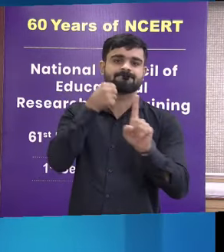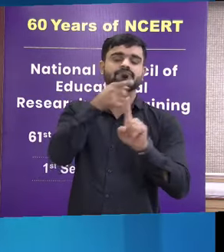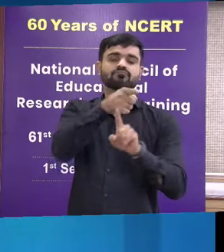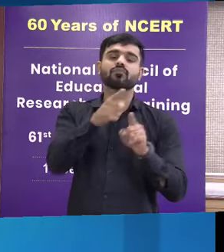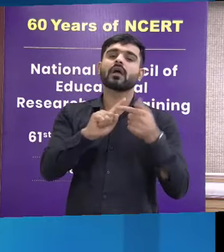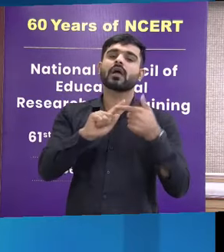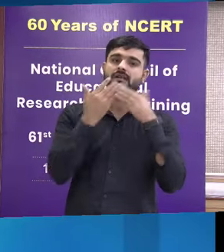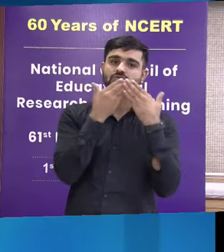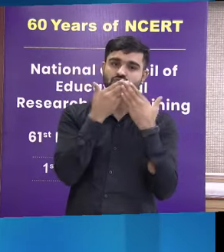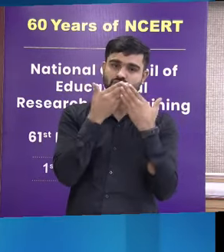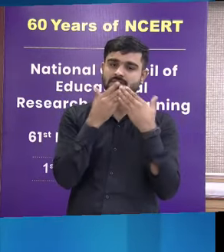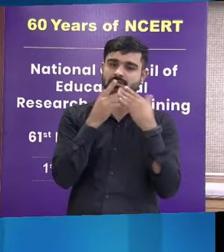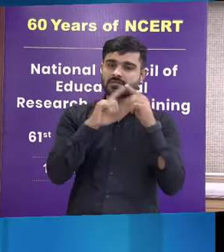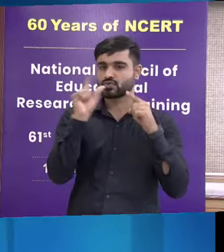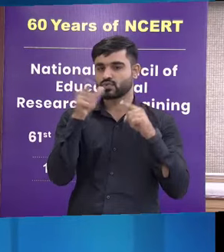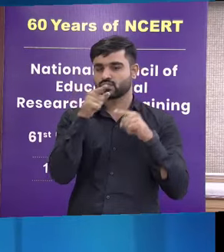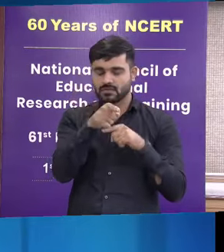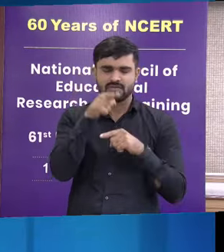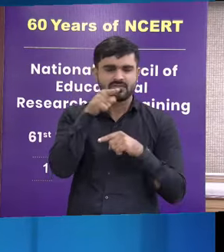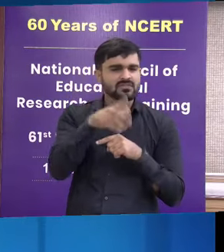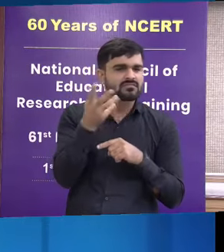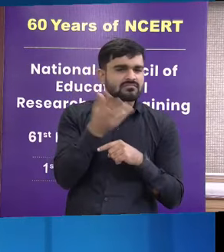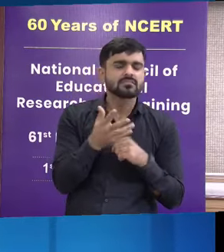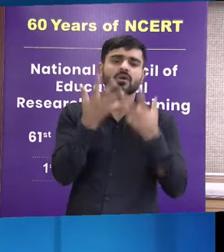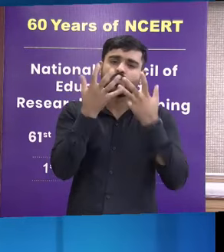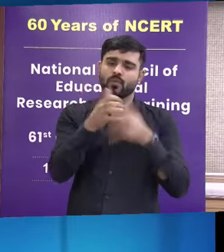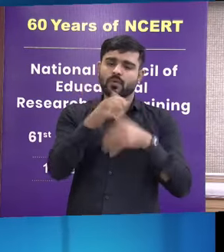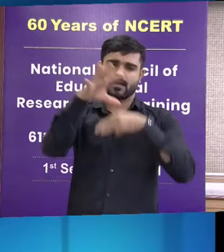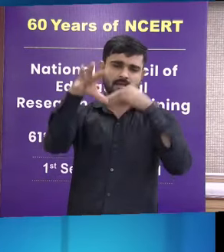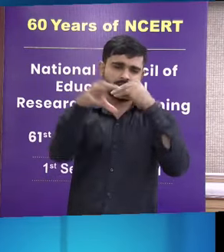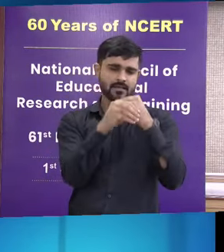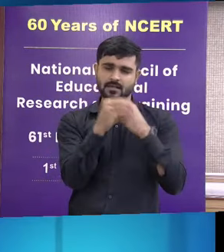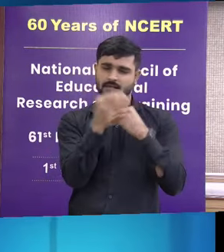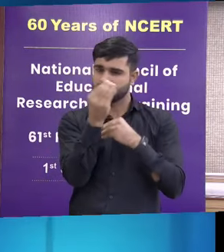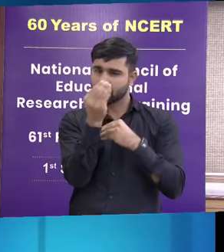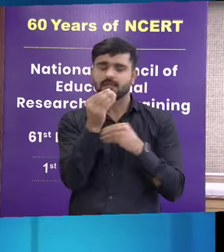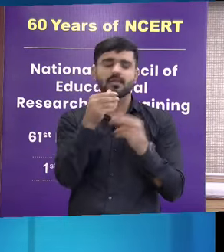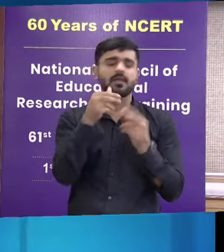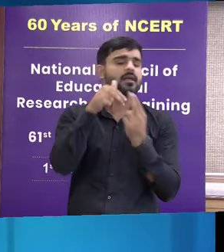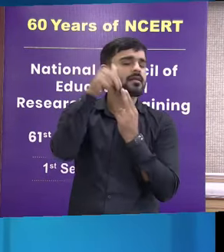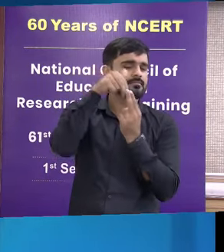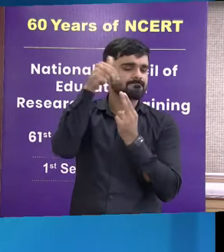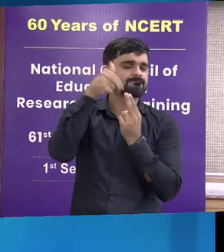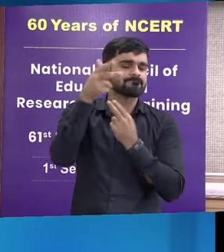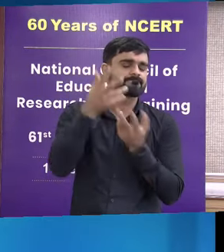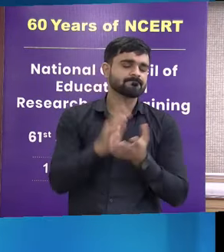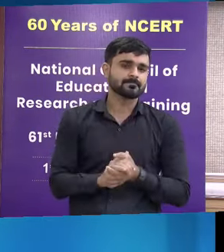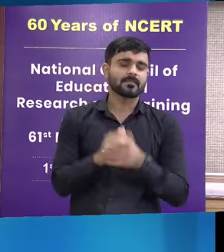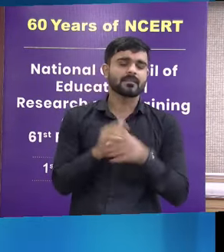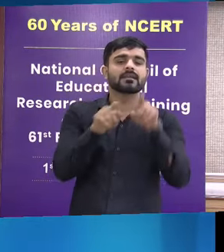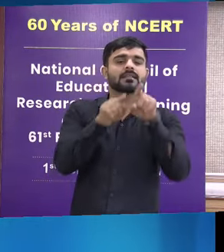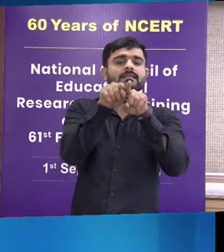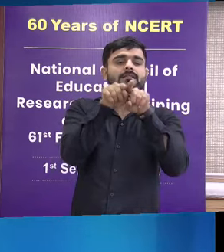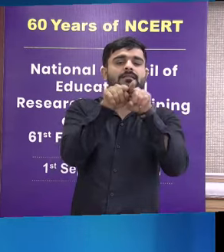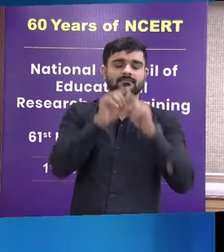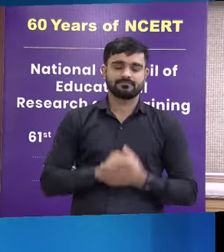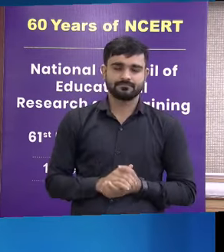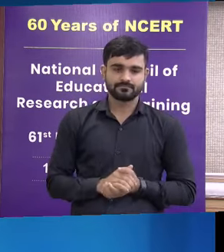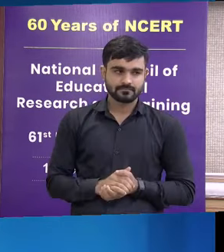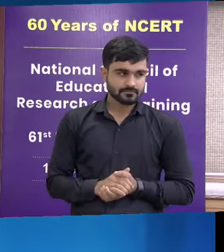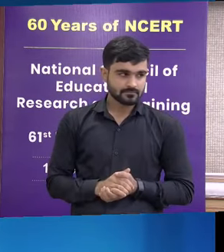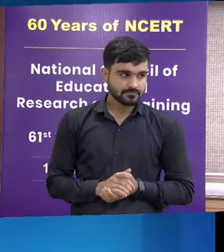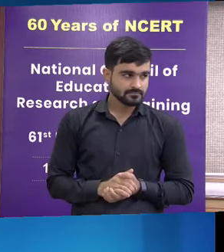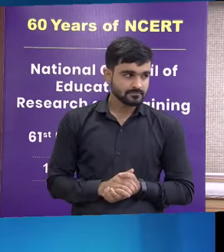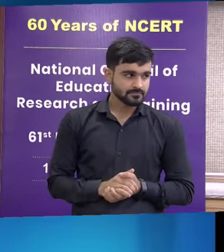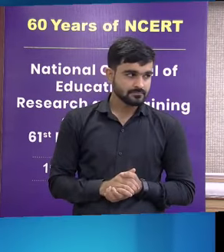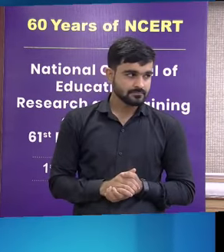too. Here, I would also like to share some of the story. So for example,